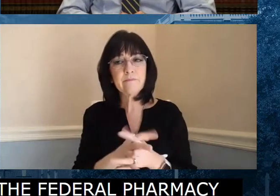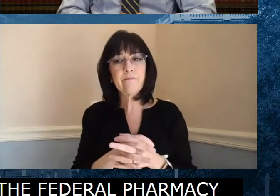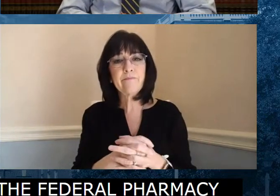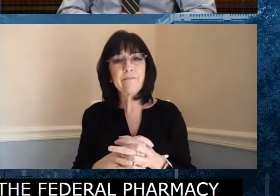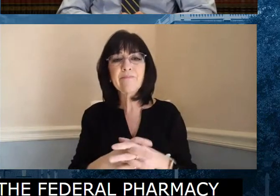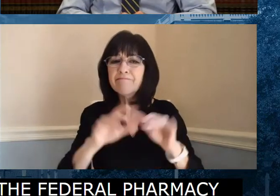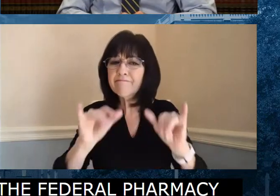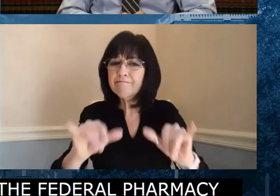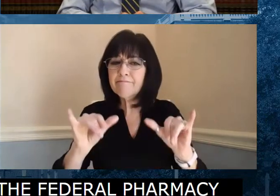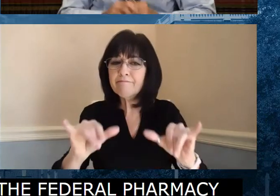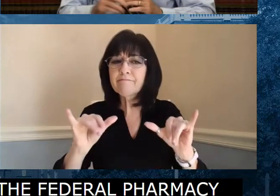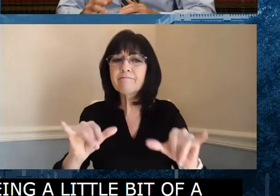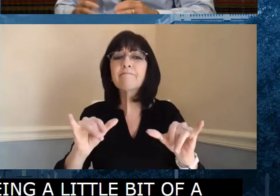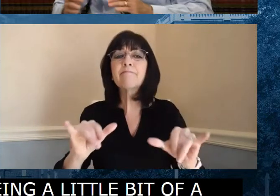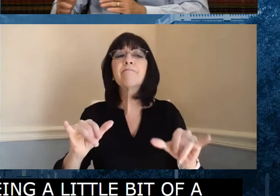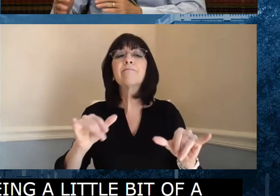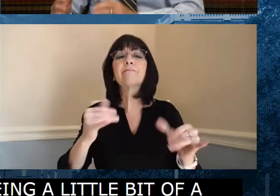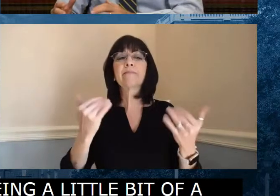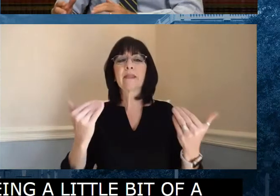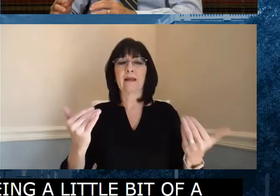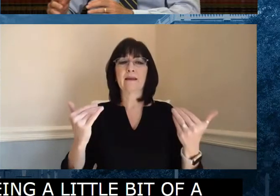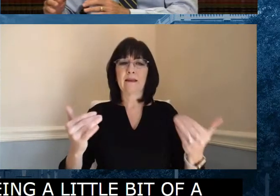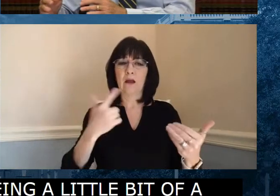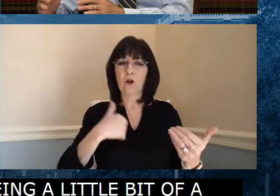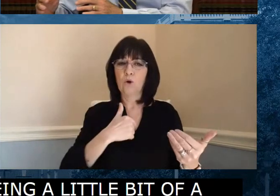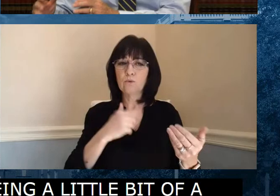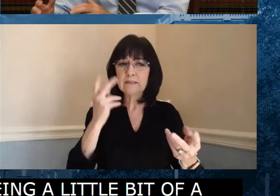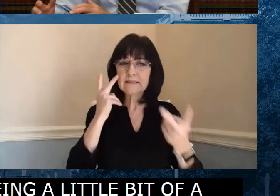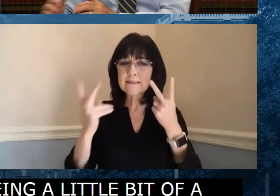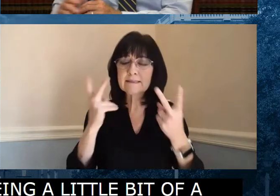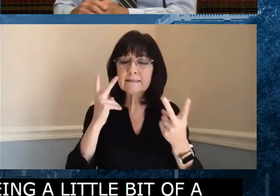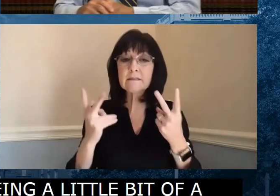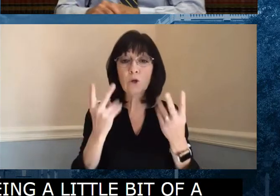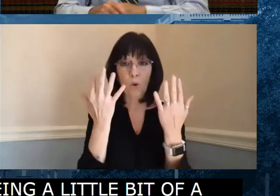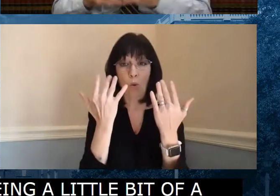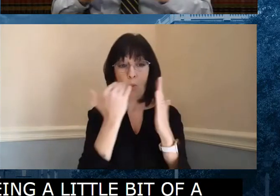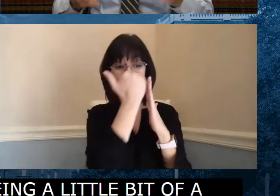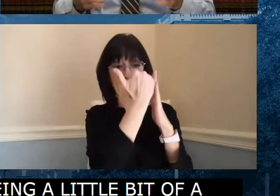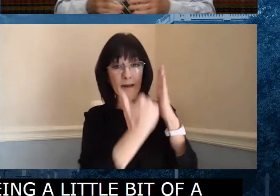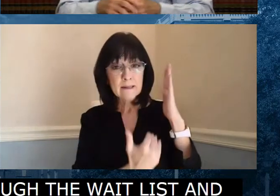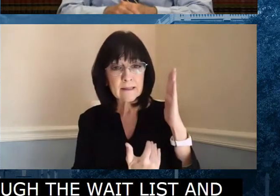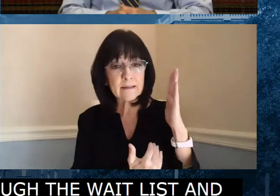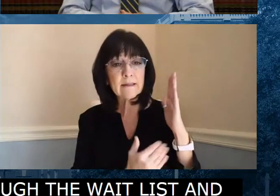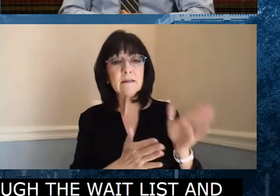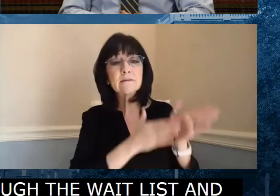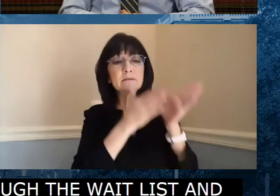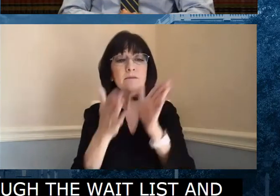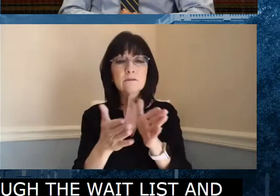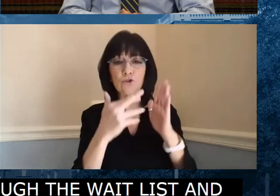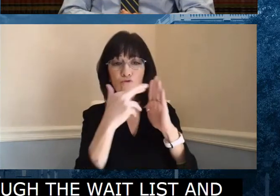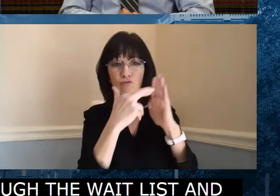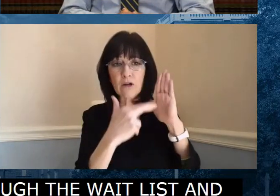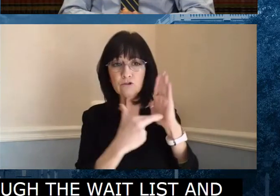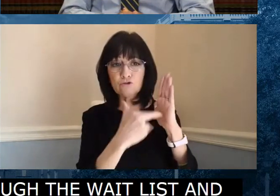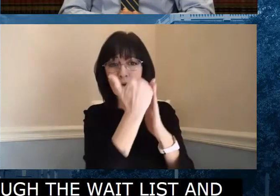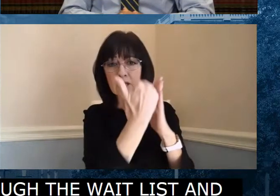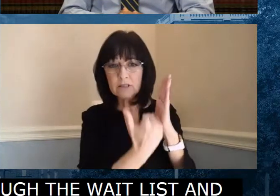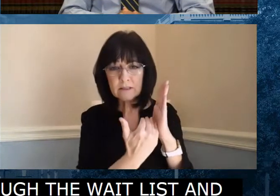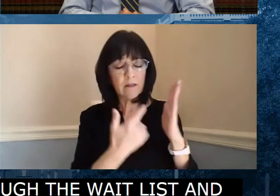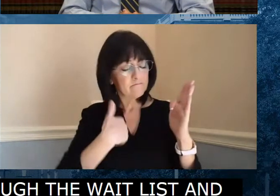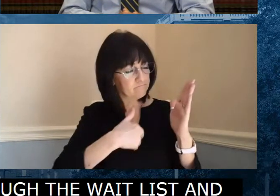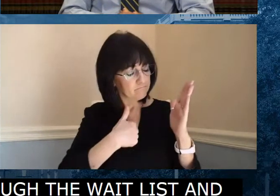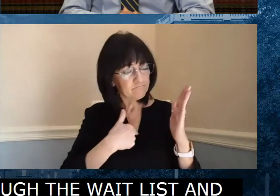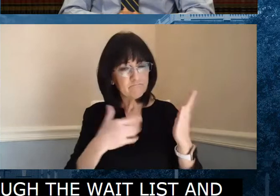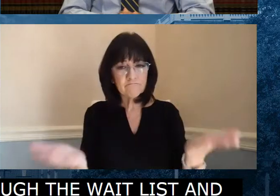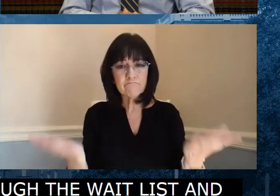of demand as we move through the wait lists and our registration list. You're still welcome to sign on to our wait list.